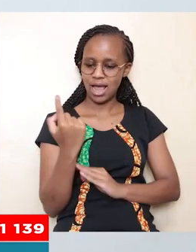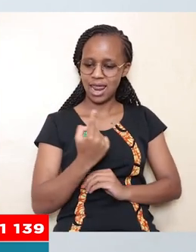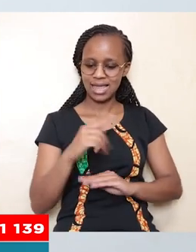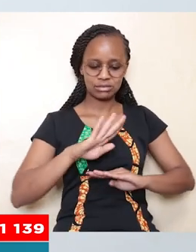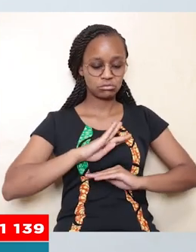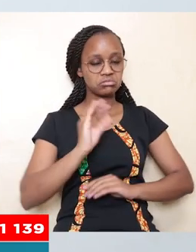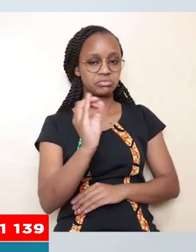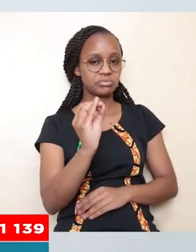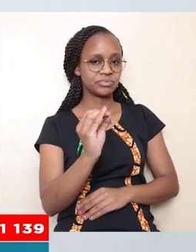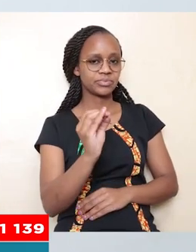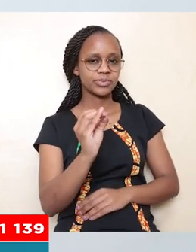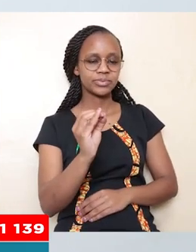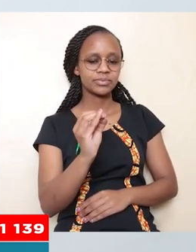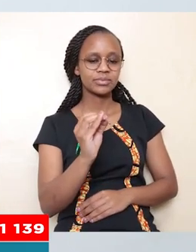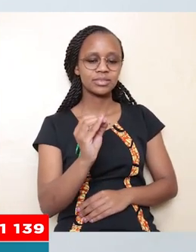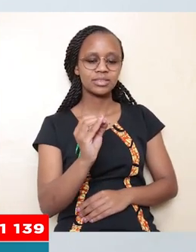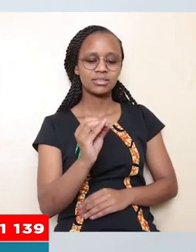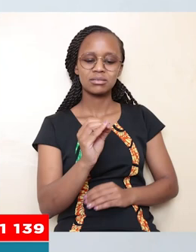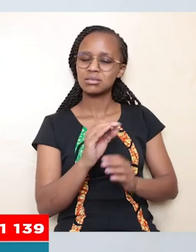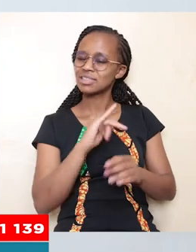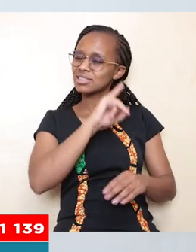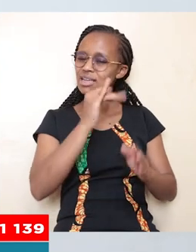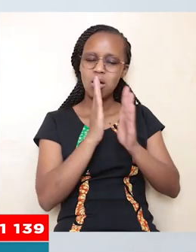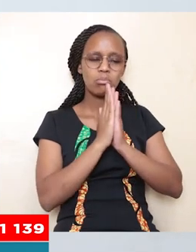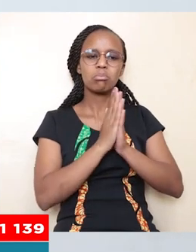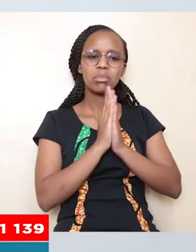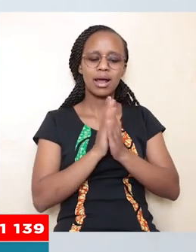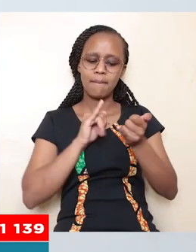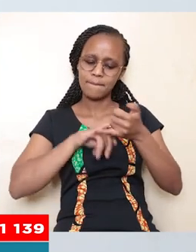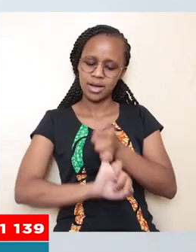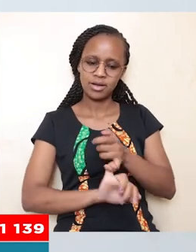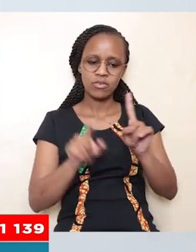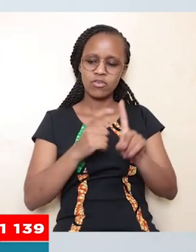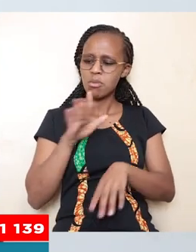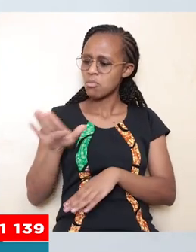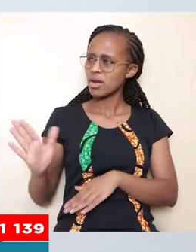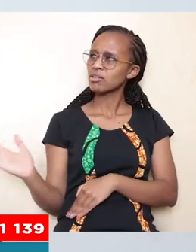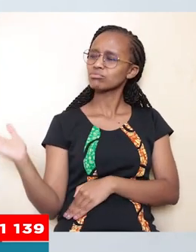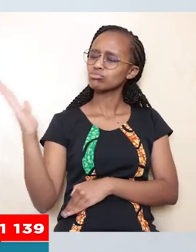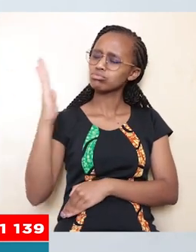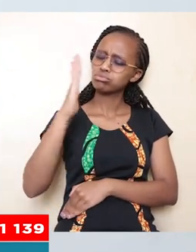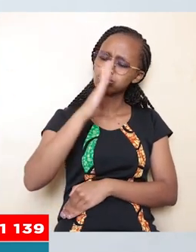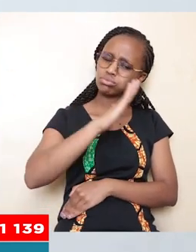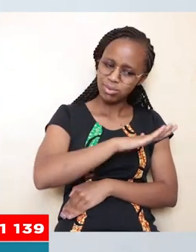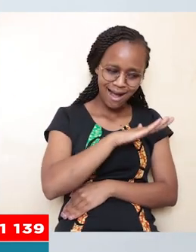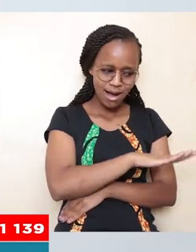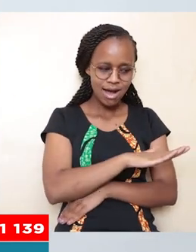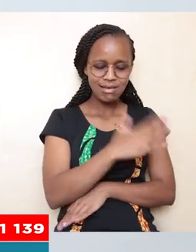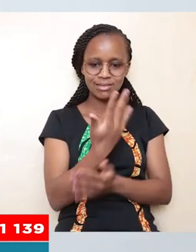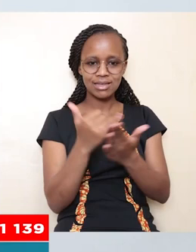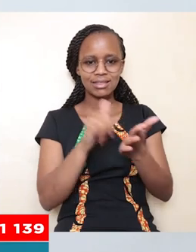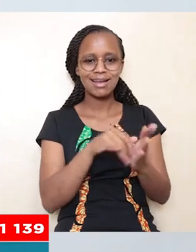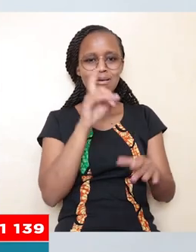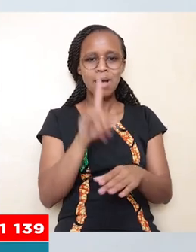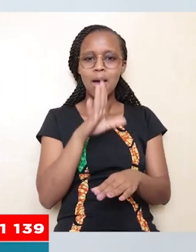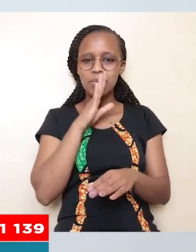not enough. You cannot just be praying for your marriage from morning to evening. And there are some things that need